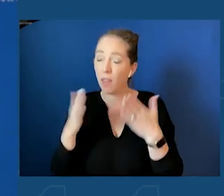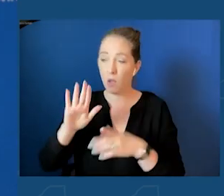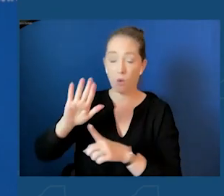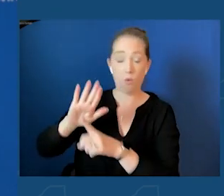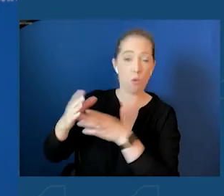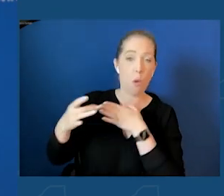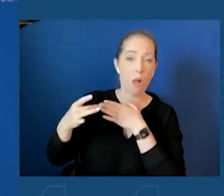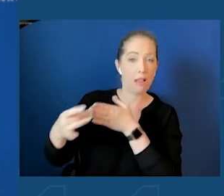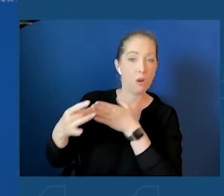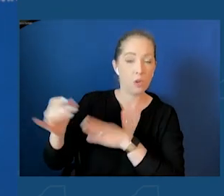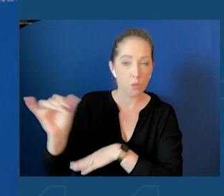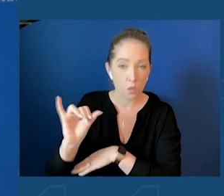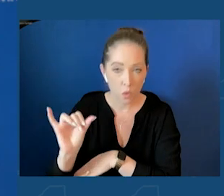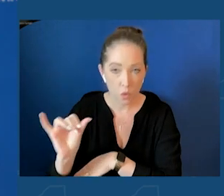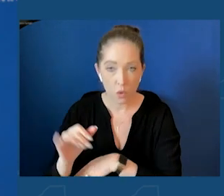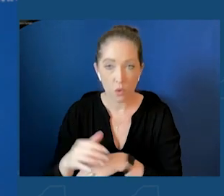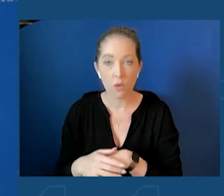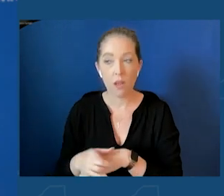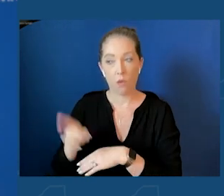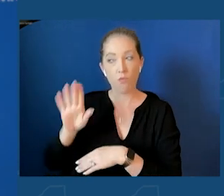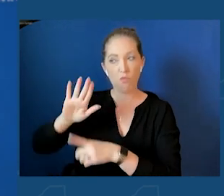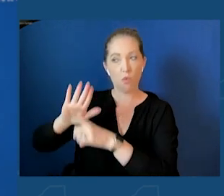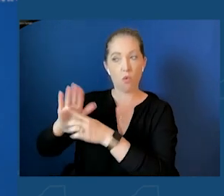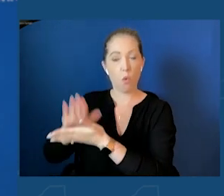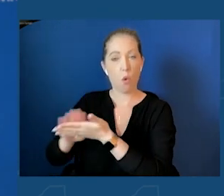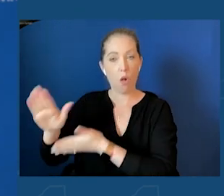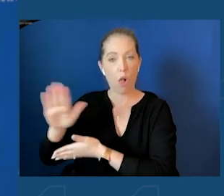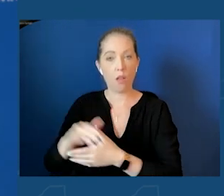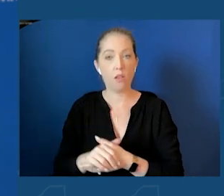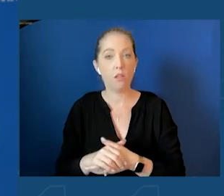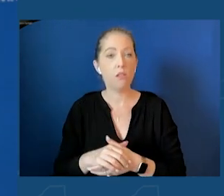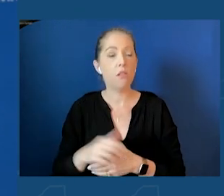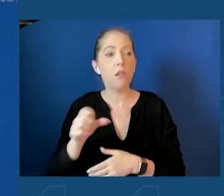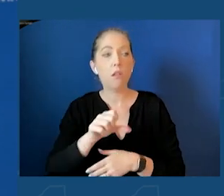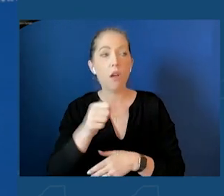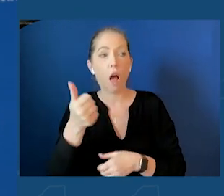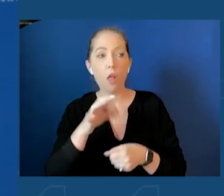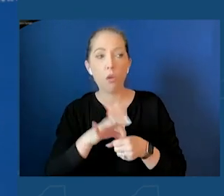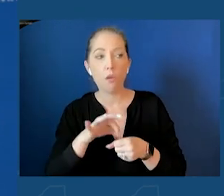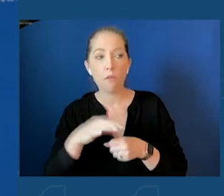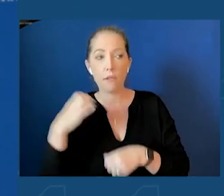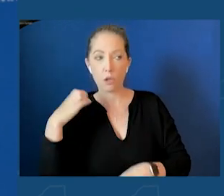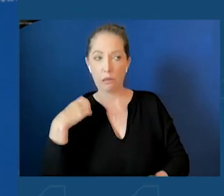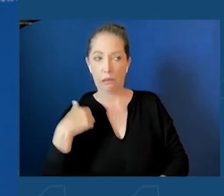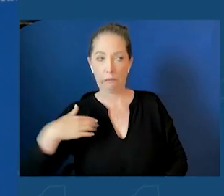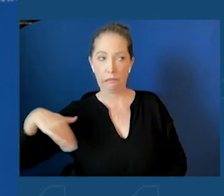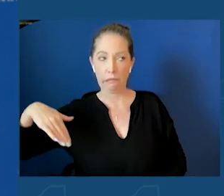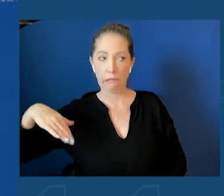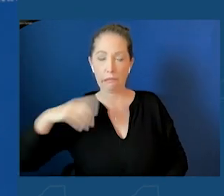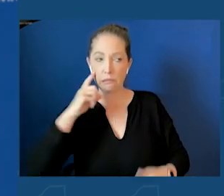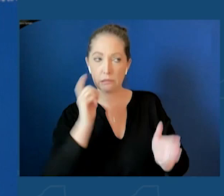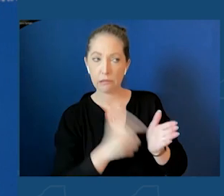at Canisius College. And any elected officials I've not hit. I know our